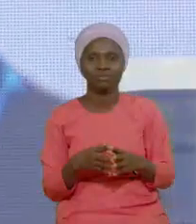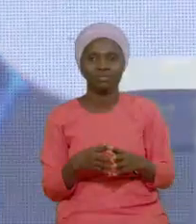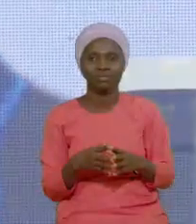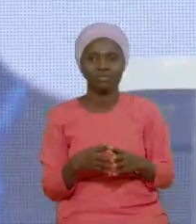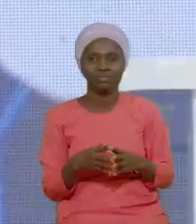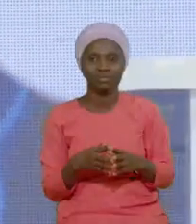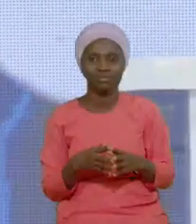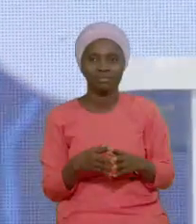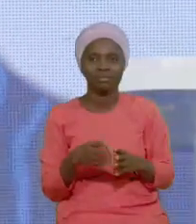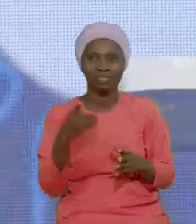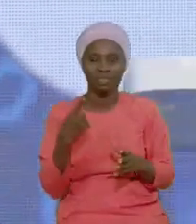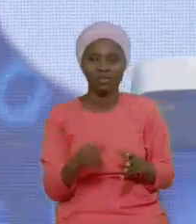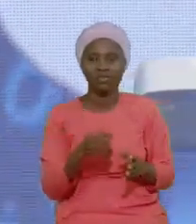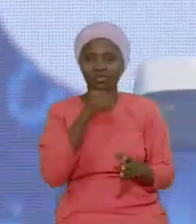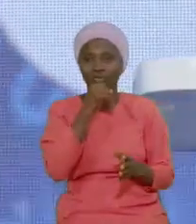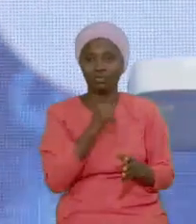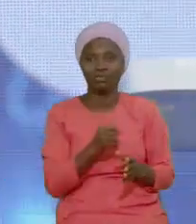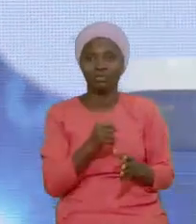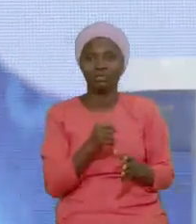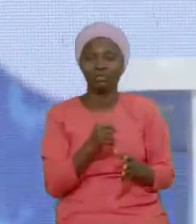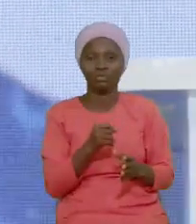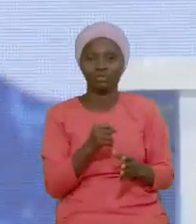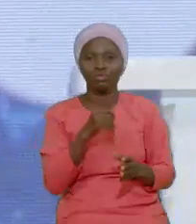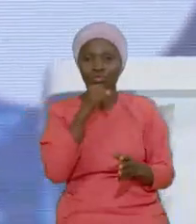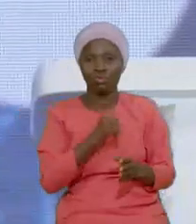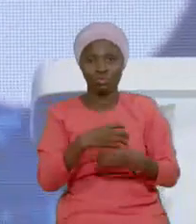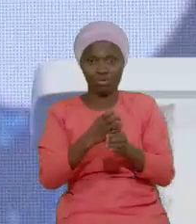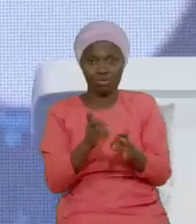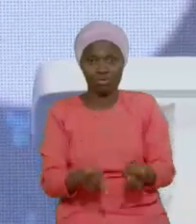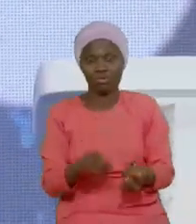The old creature says, I cannot.